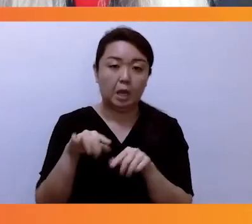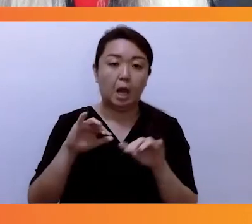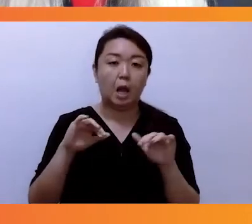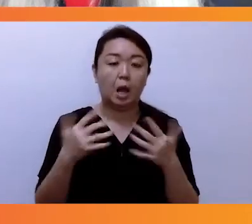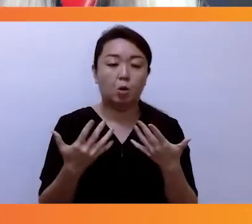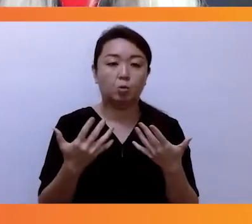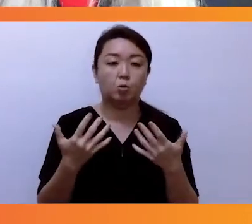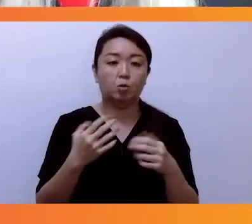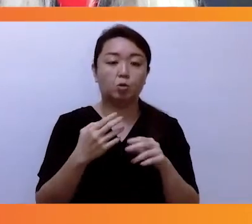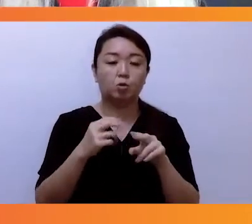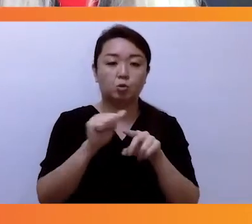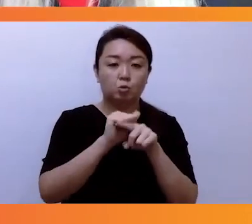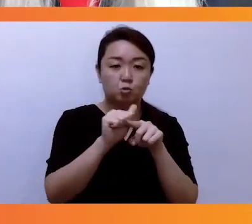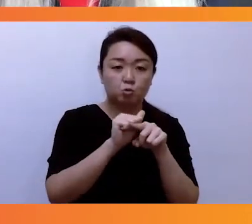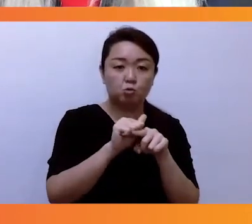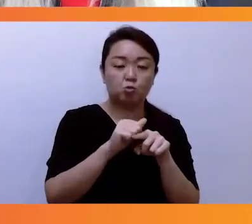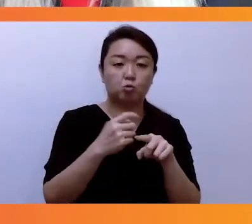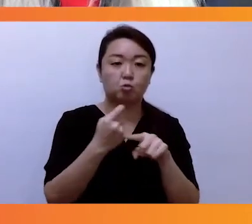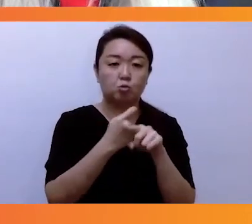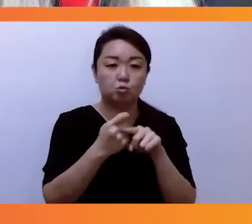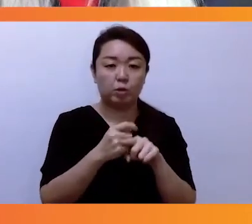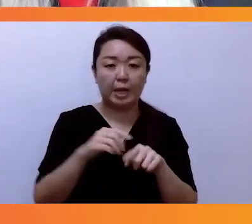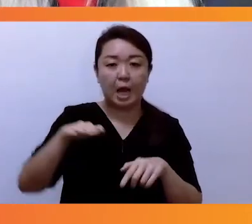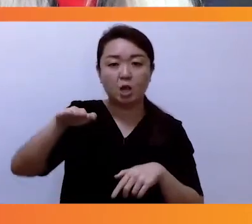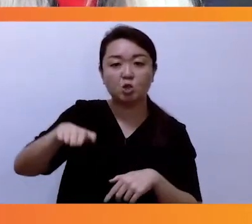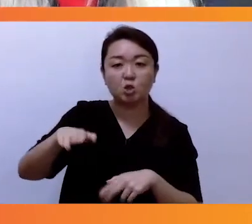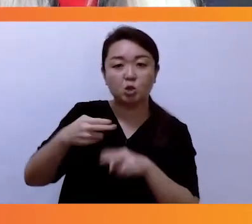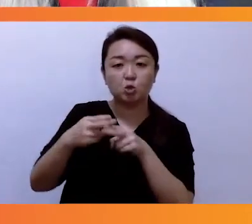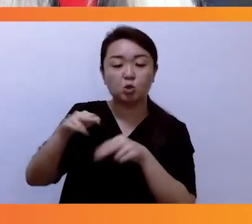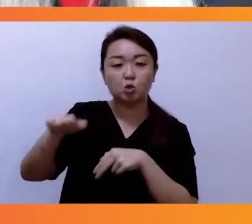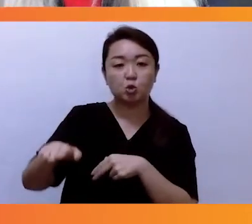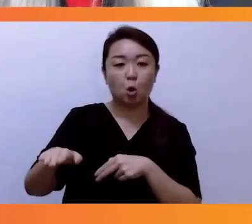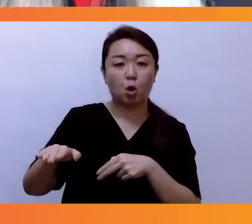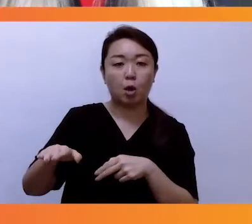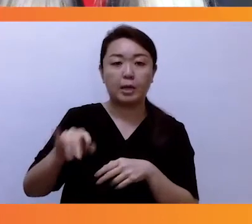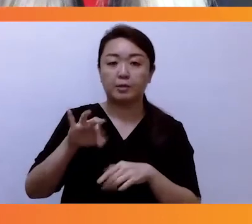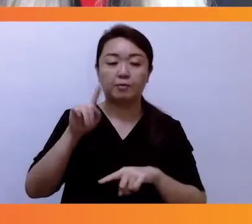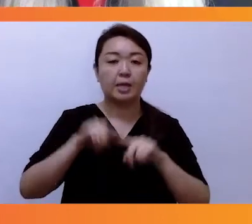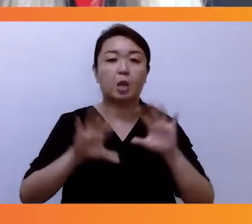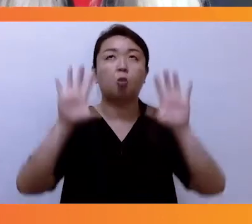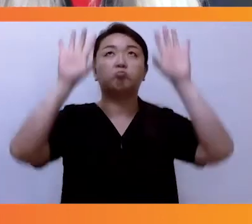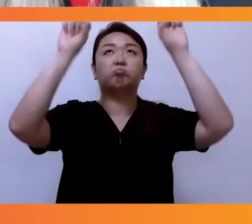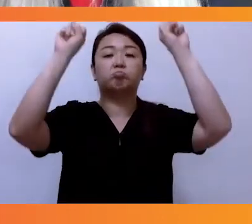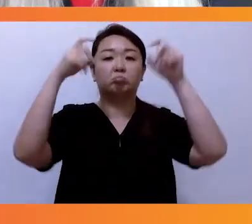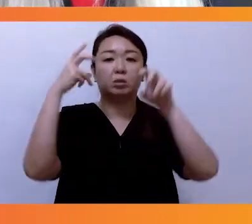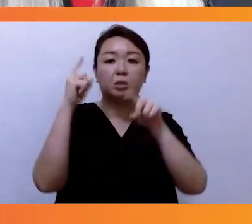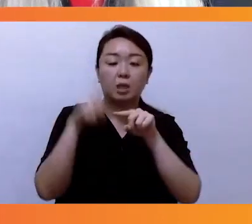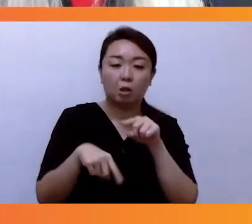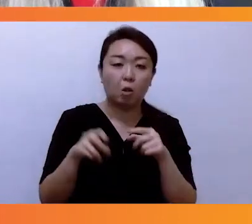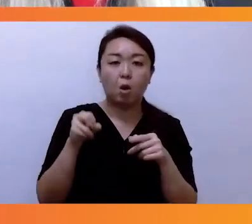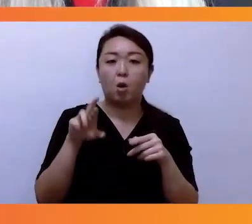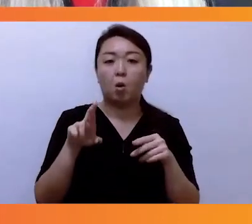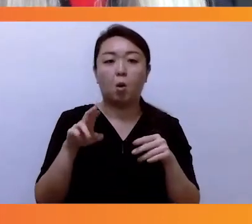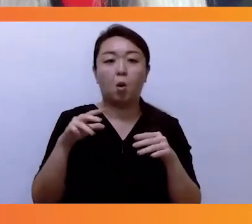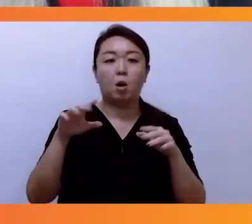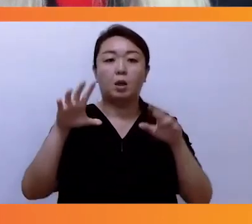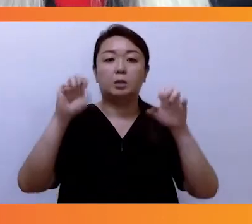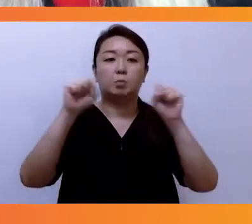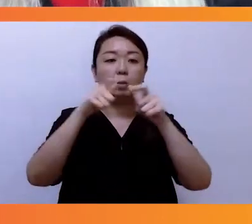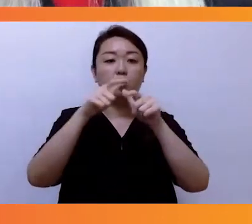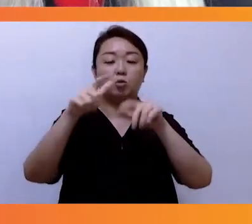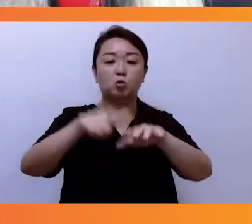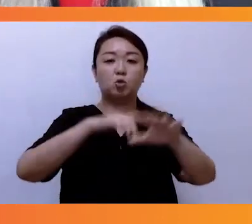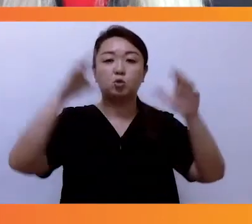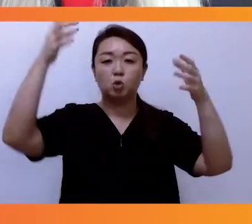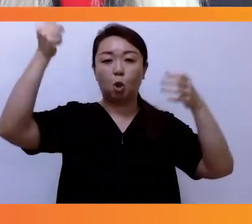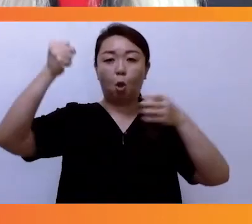is, how do you strength train a short-statured person when they can't reach the bars or the bars are too